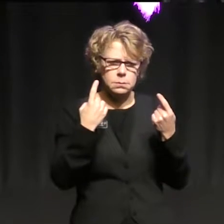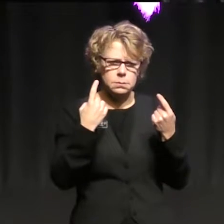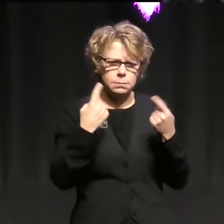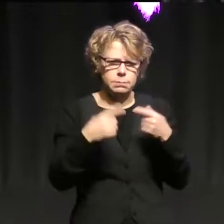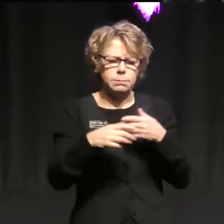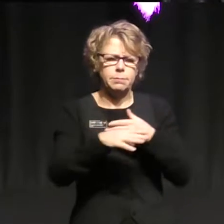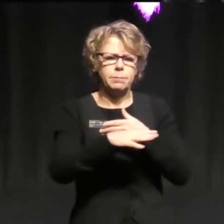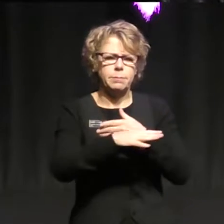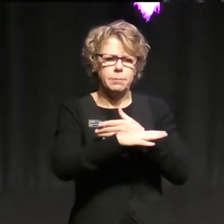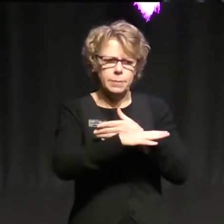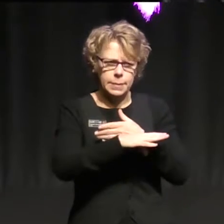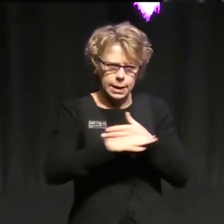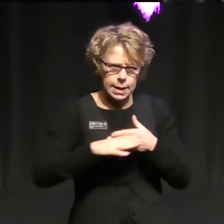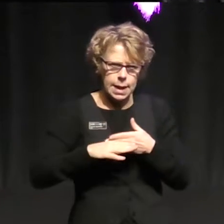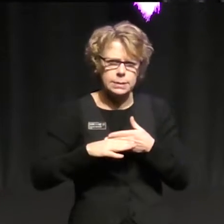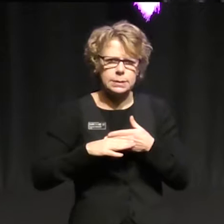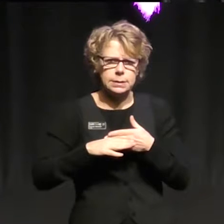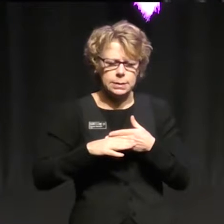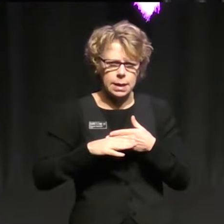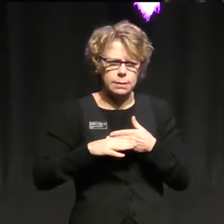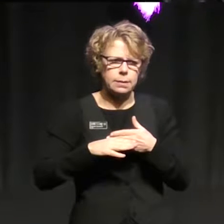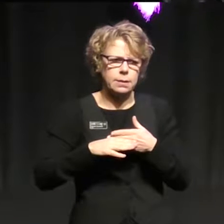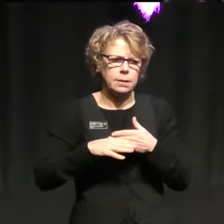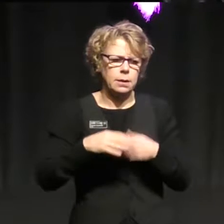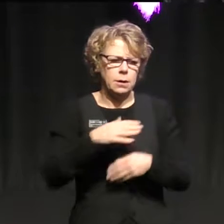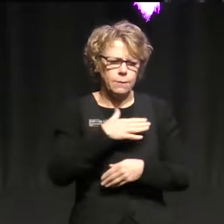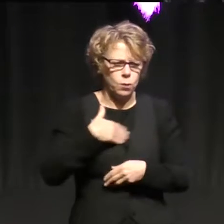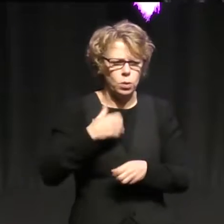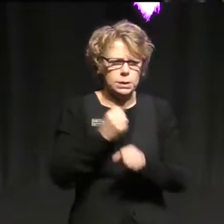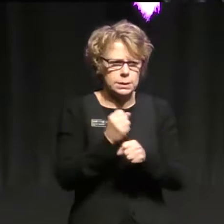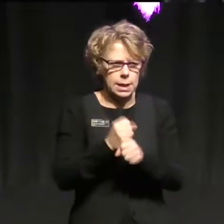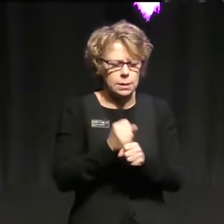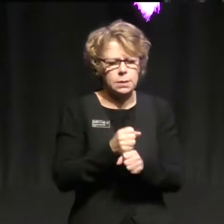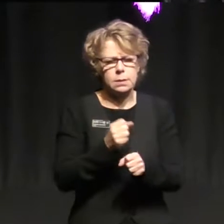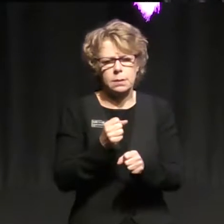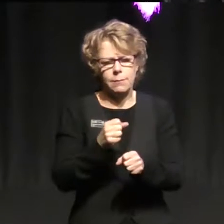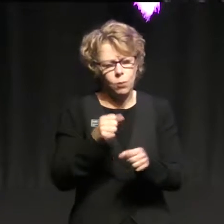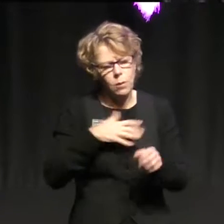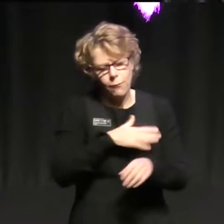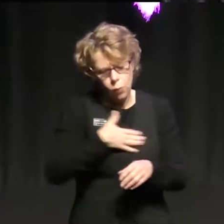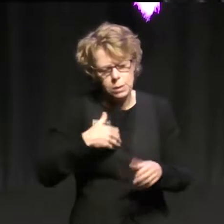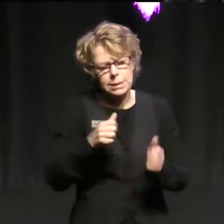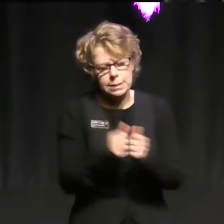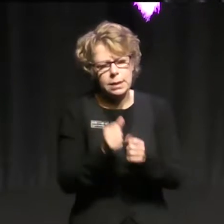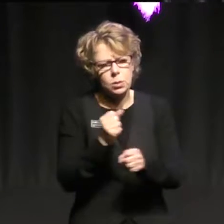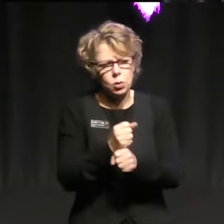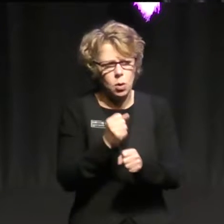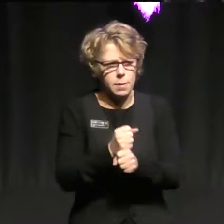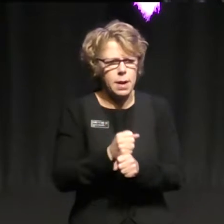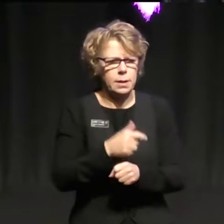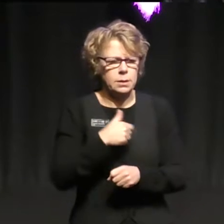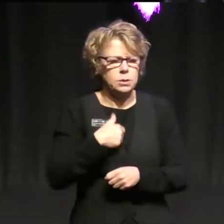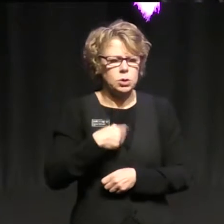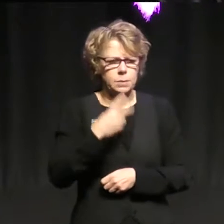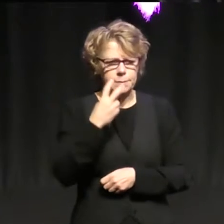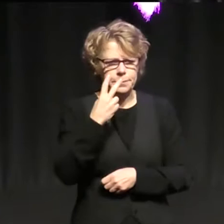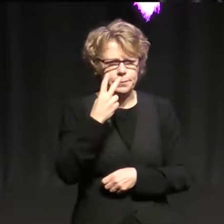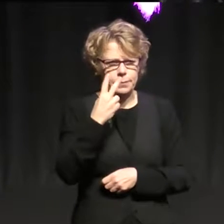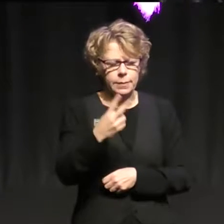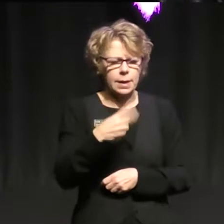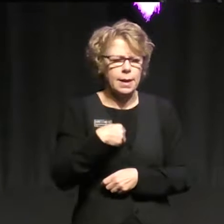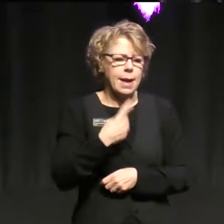limit our way of working. And the concept of Anuband seems as one